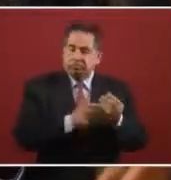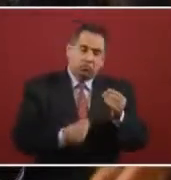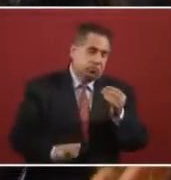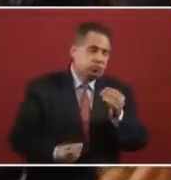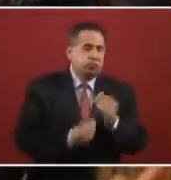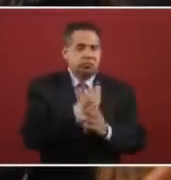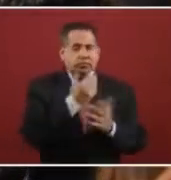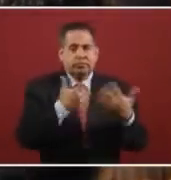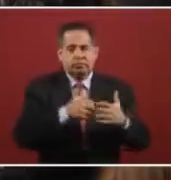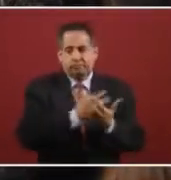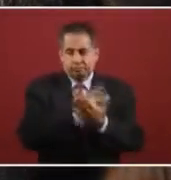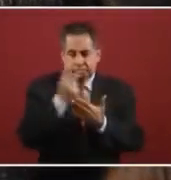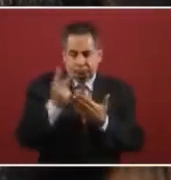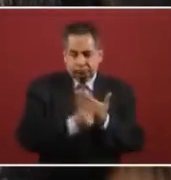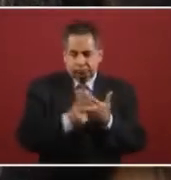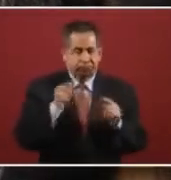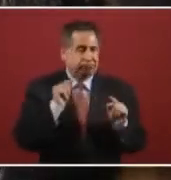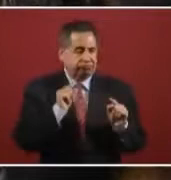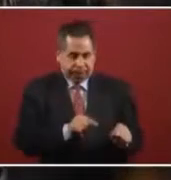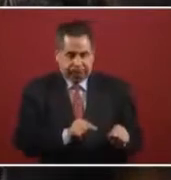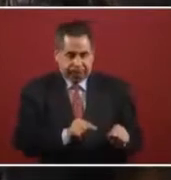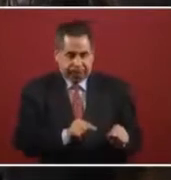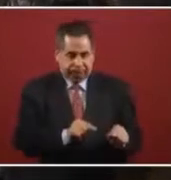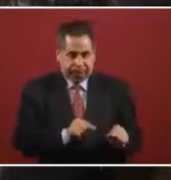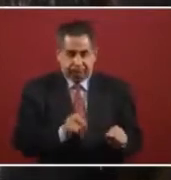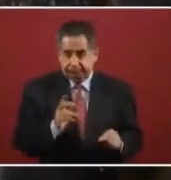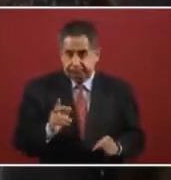That is the purpose of the program.